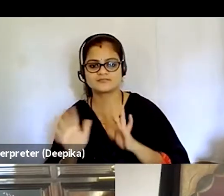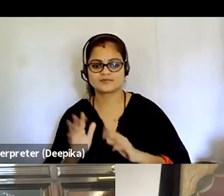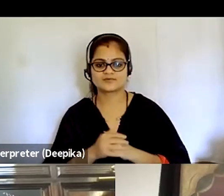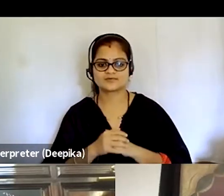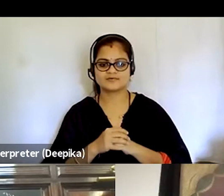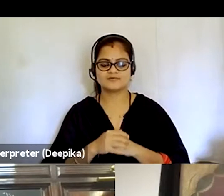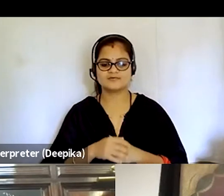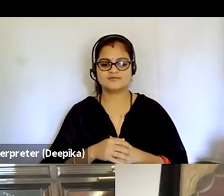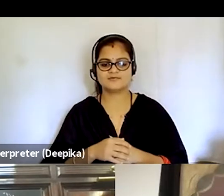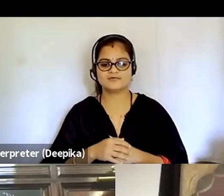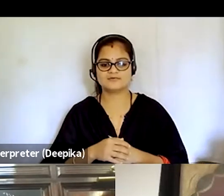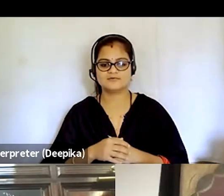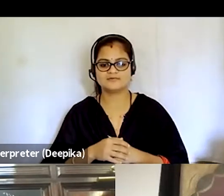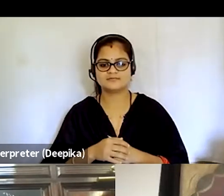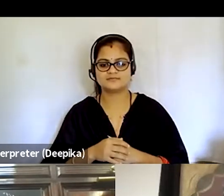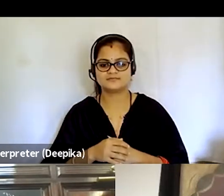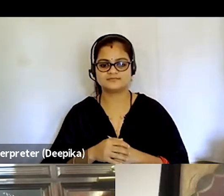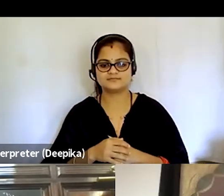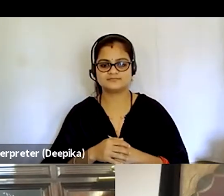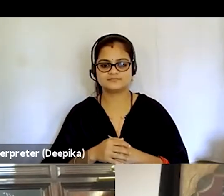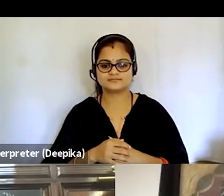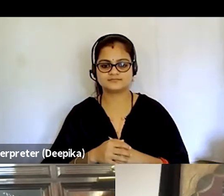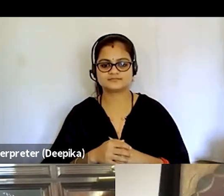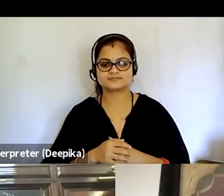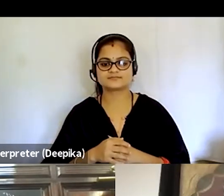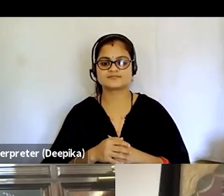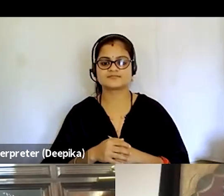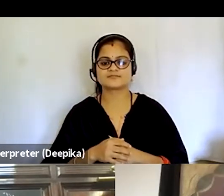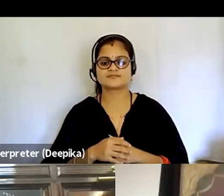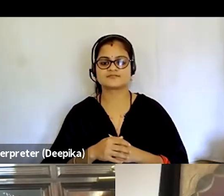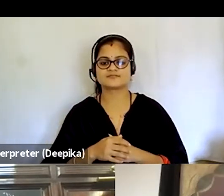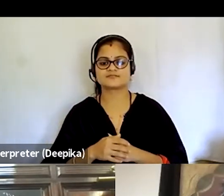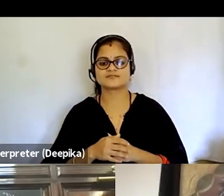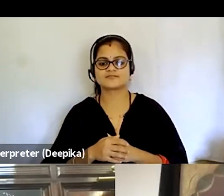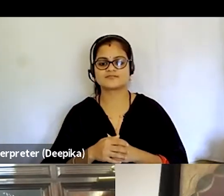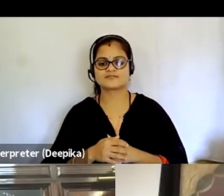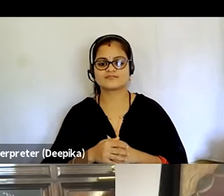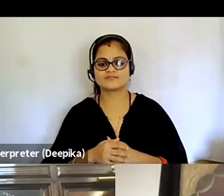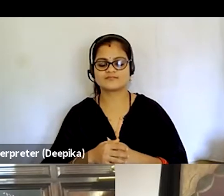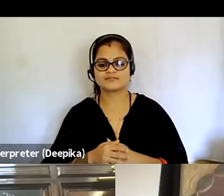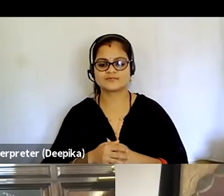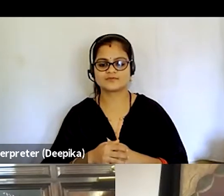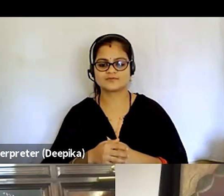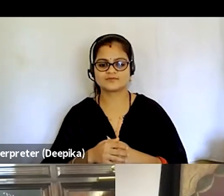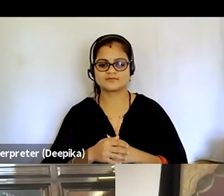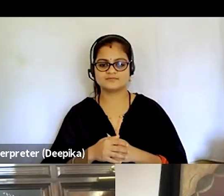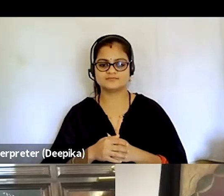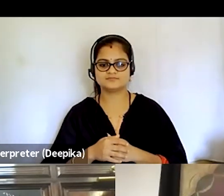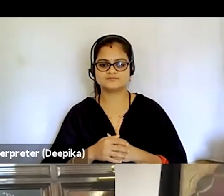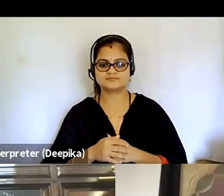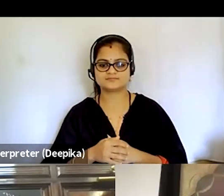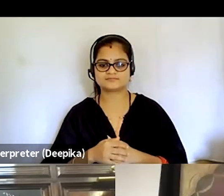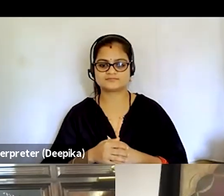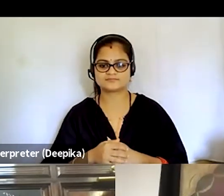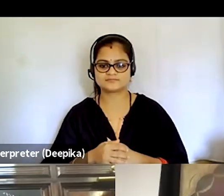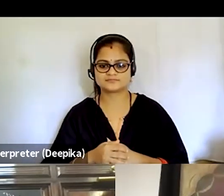right. But went out in the Merchant Navy. And in between, sang at concerts,